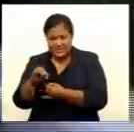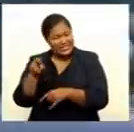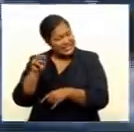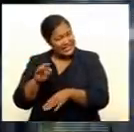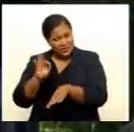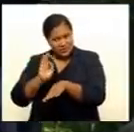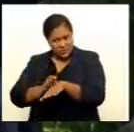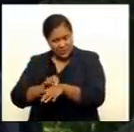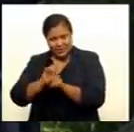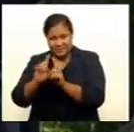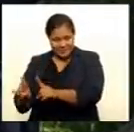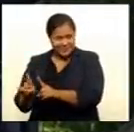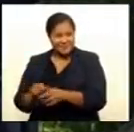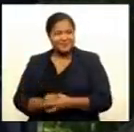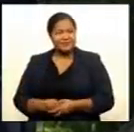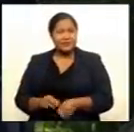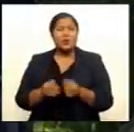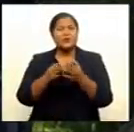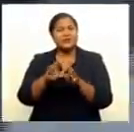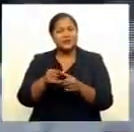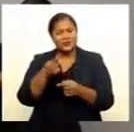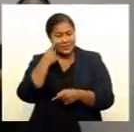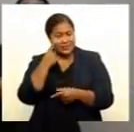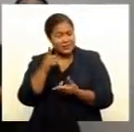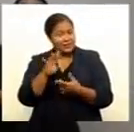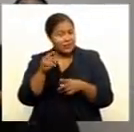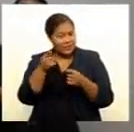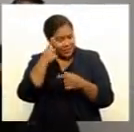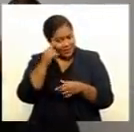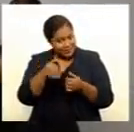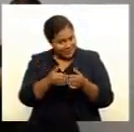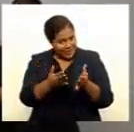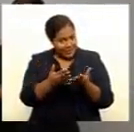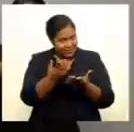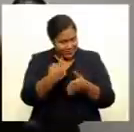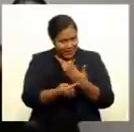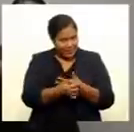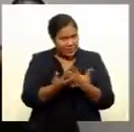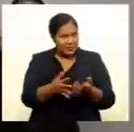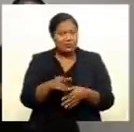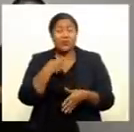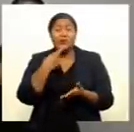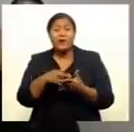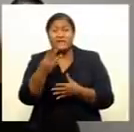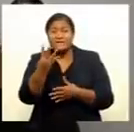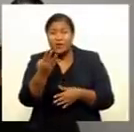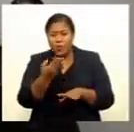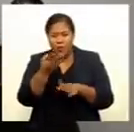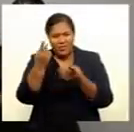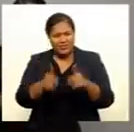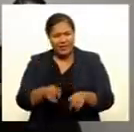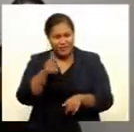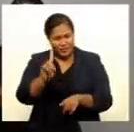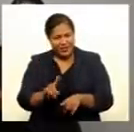hospitalization. We've just started to see what we think is the beginning of that wave right now. We reported 4 new deaths today from